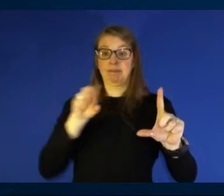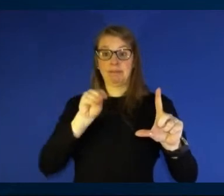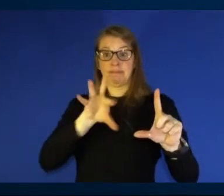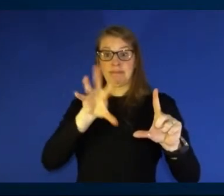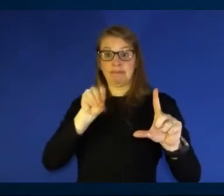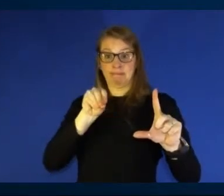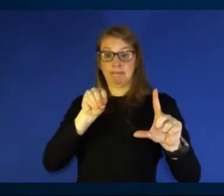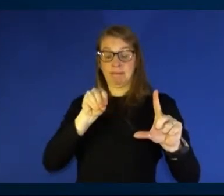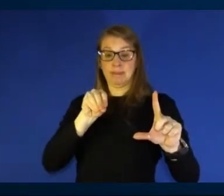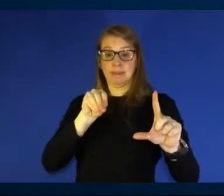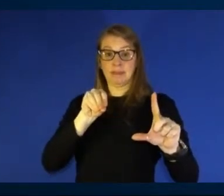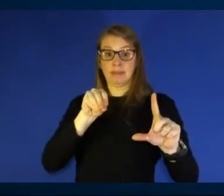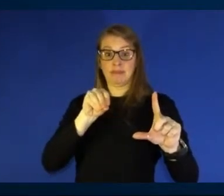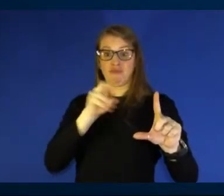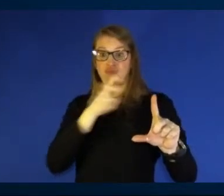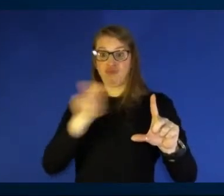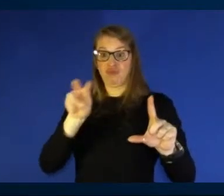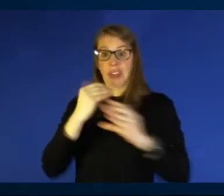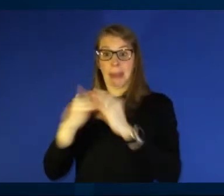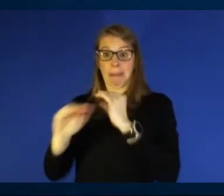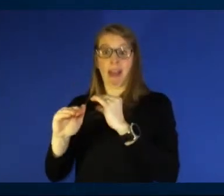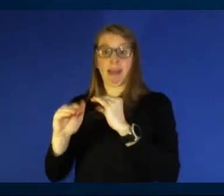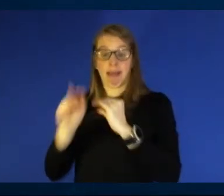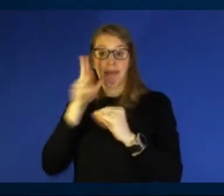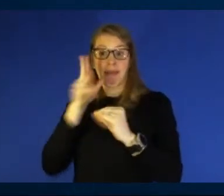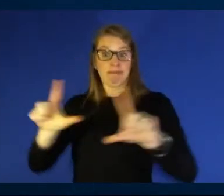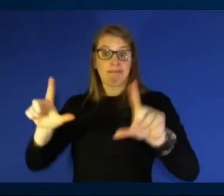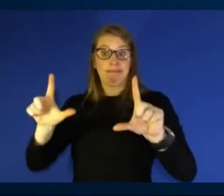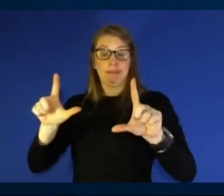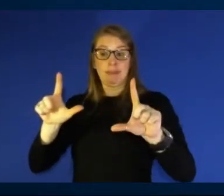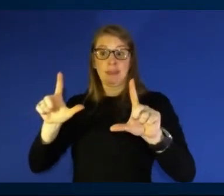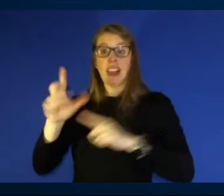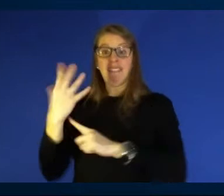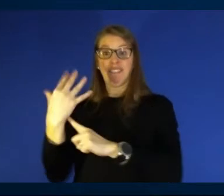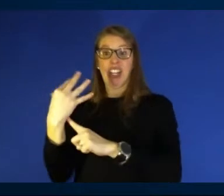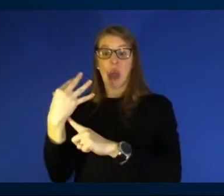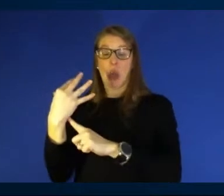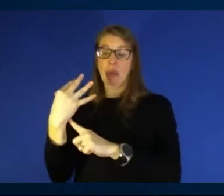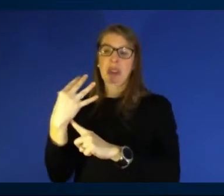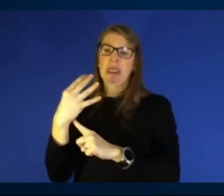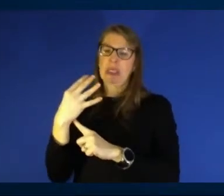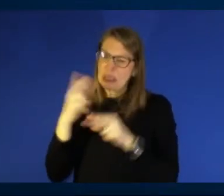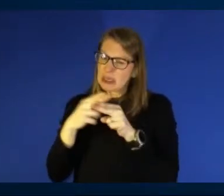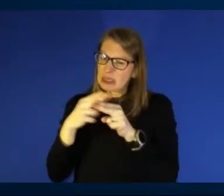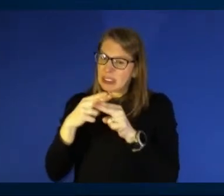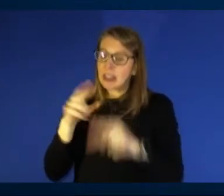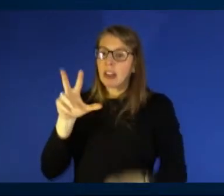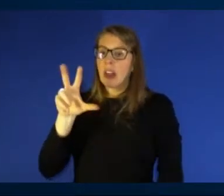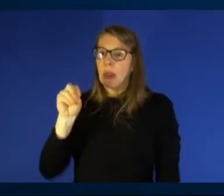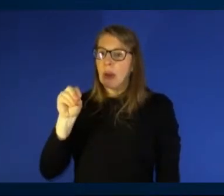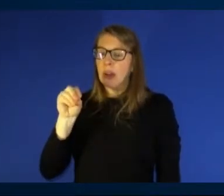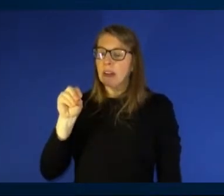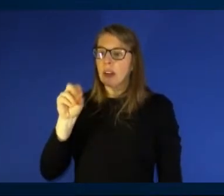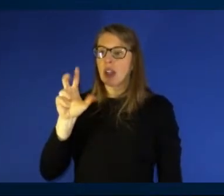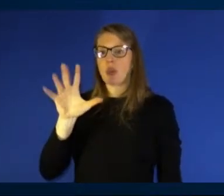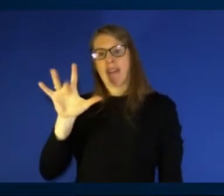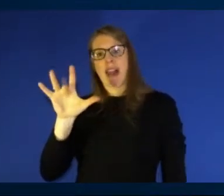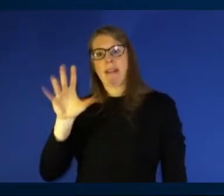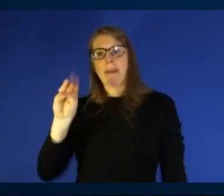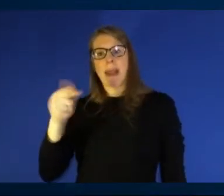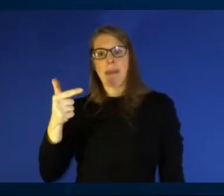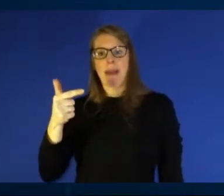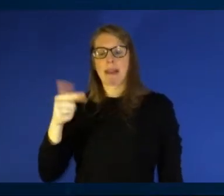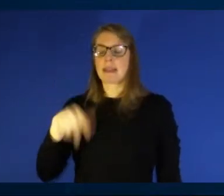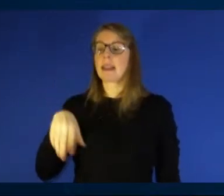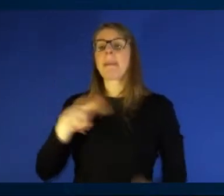it, it takes you to your email, and you can send a video. The video can be no longer than 25 megabytes, about 30 seconds. So it's a thank